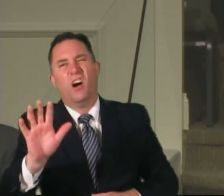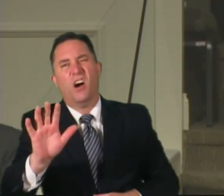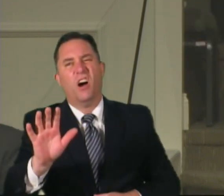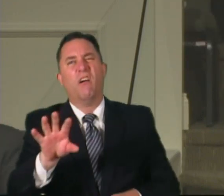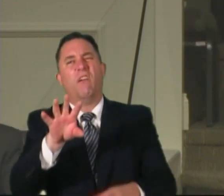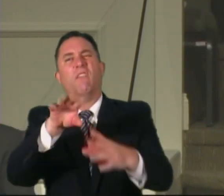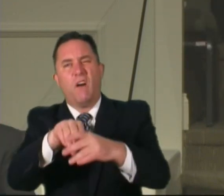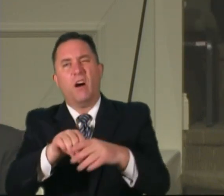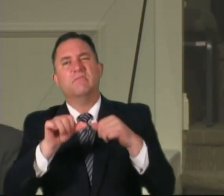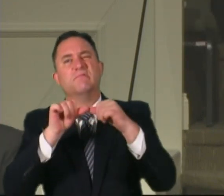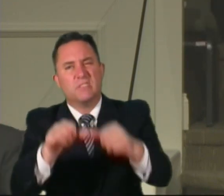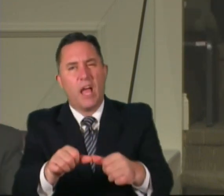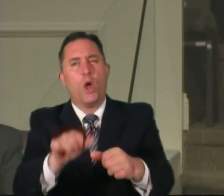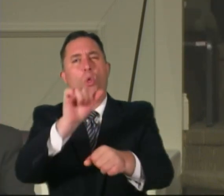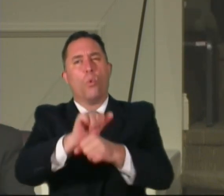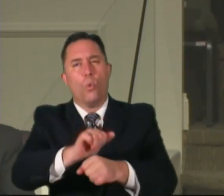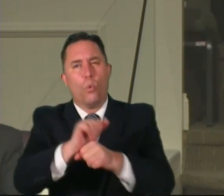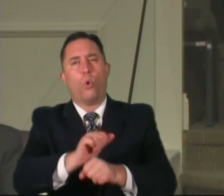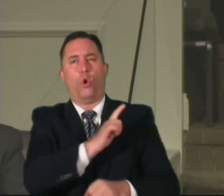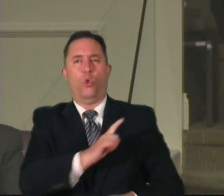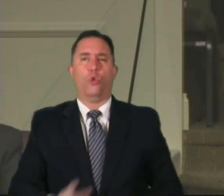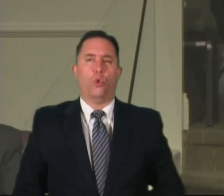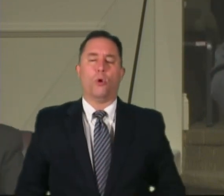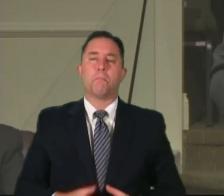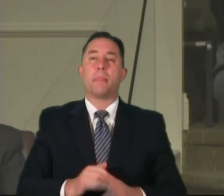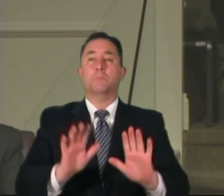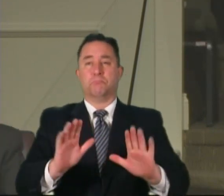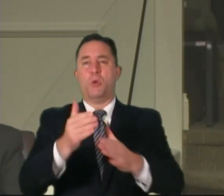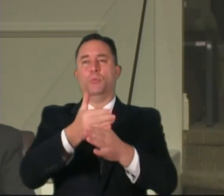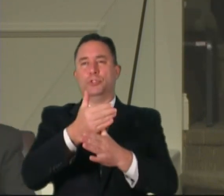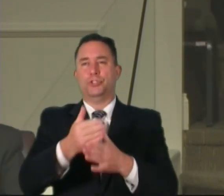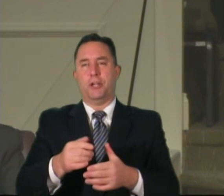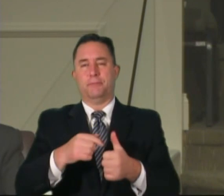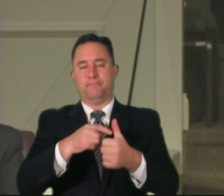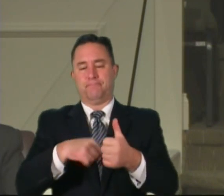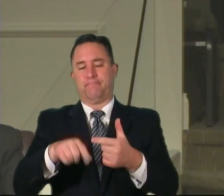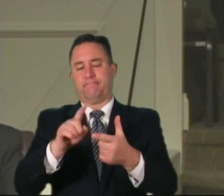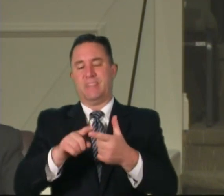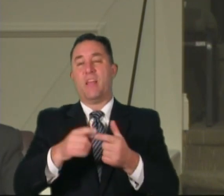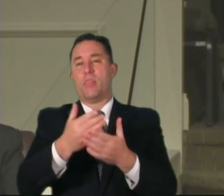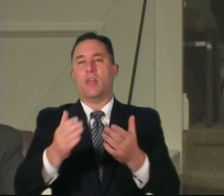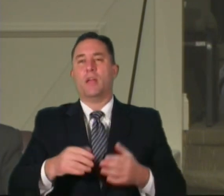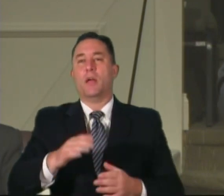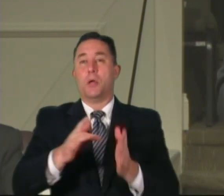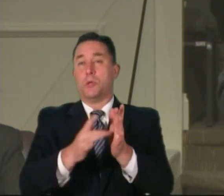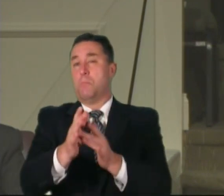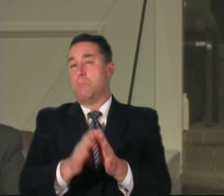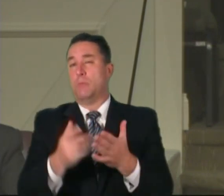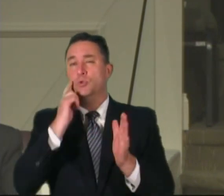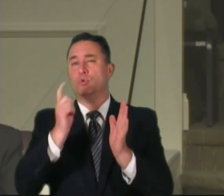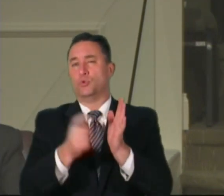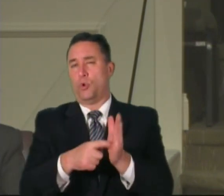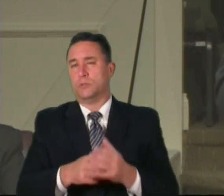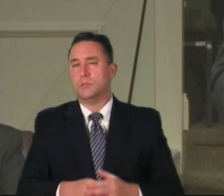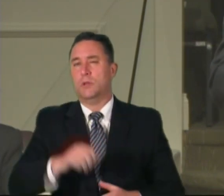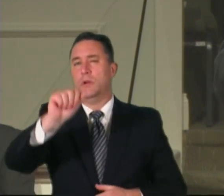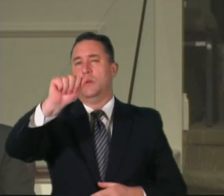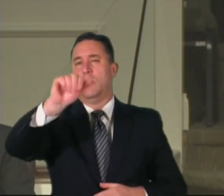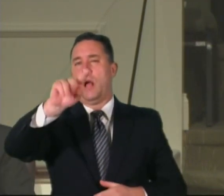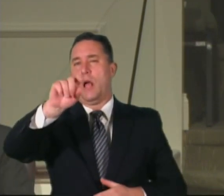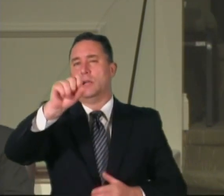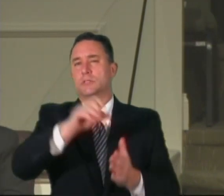Stay engaged in the work of the Lord. Now let me share with you the second thing, and let's take our Bibles and look, if you would please, at Acts